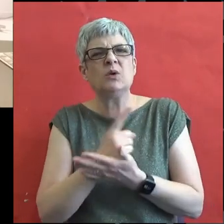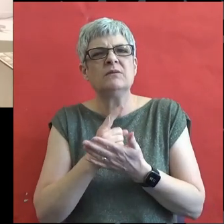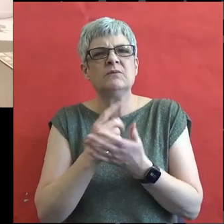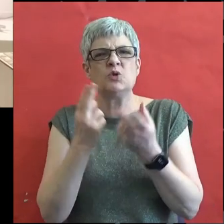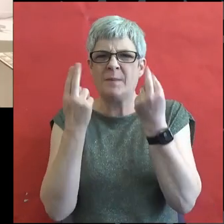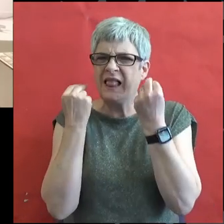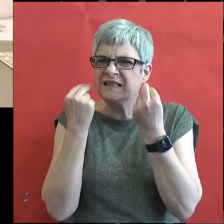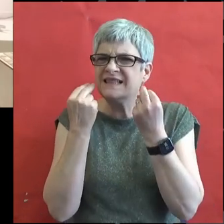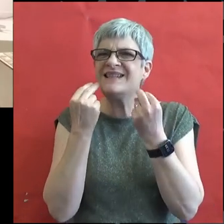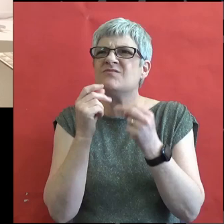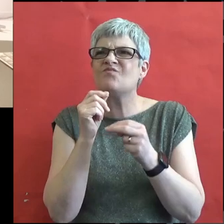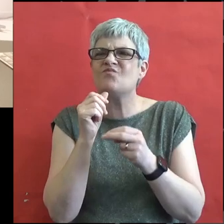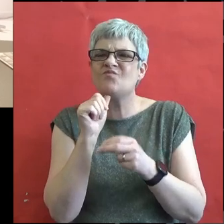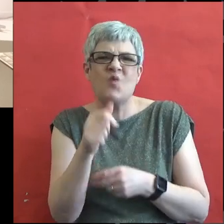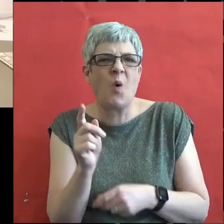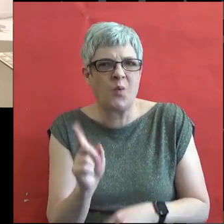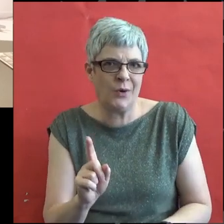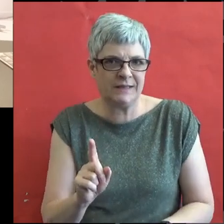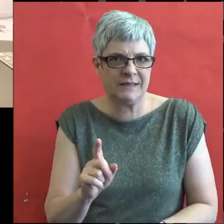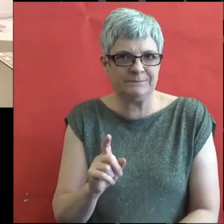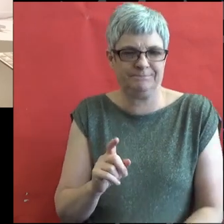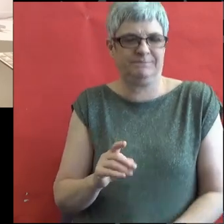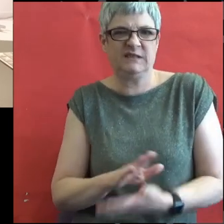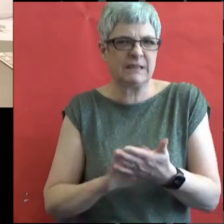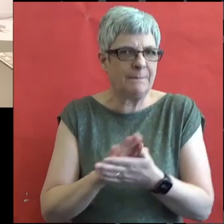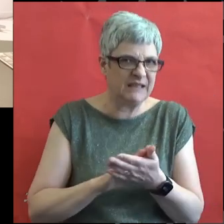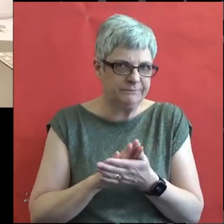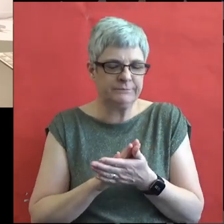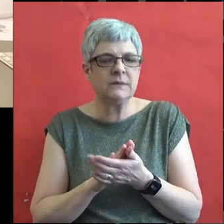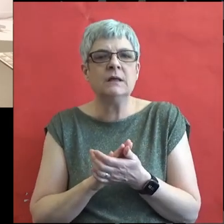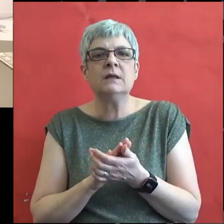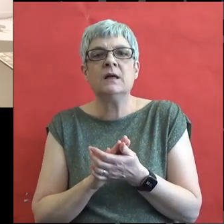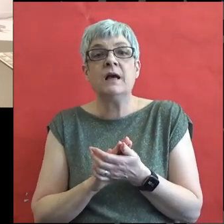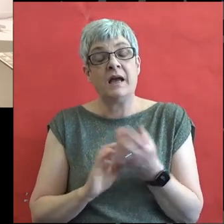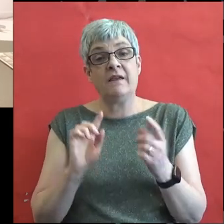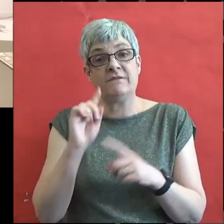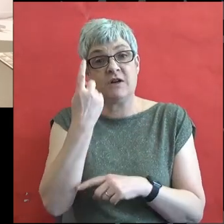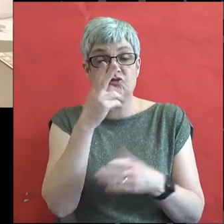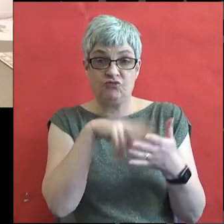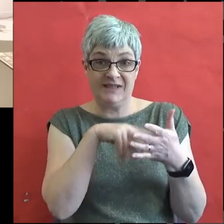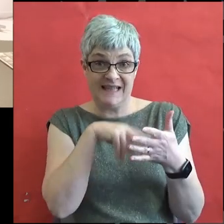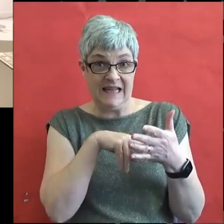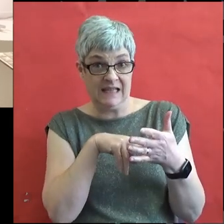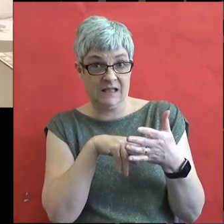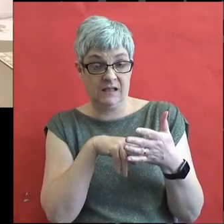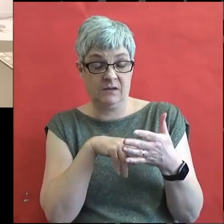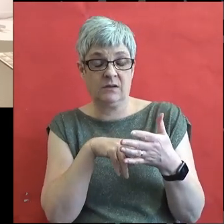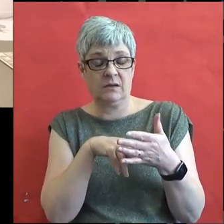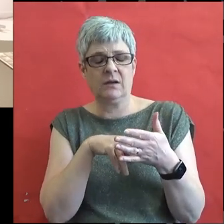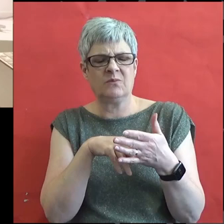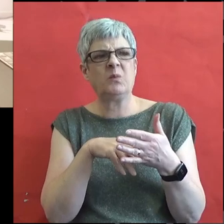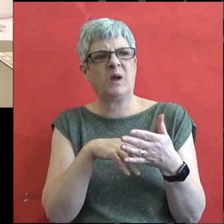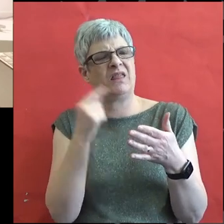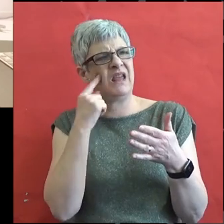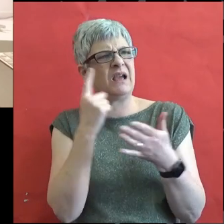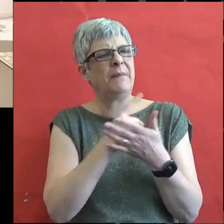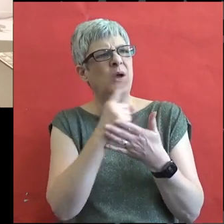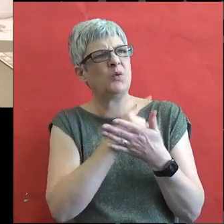humility is not. And in the first of our readings today, we get a sense